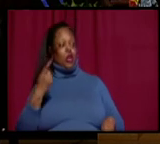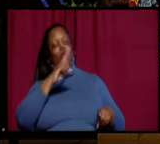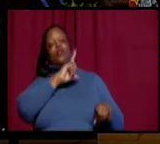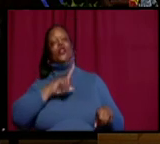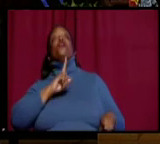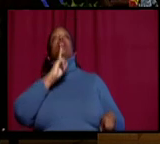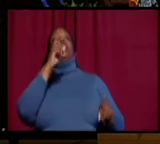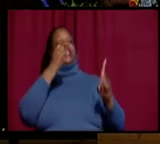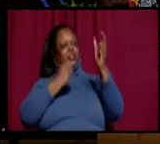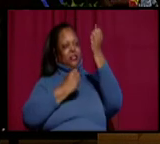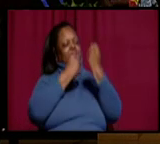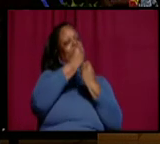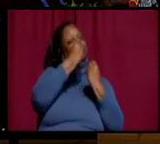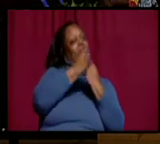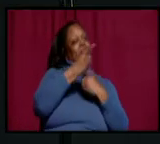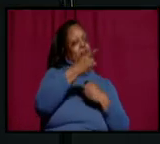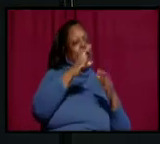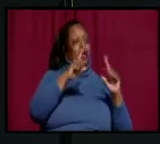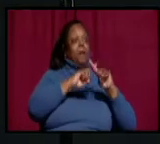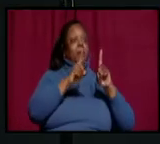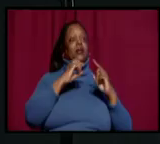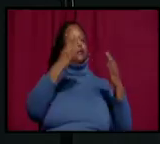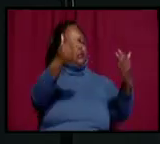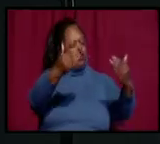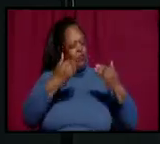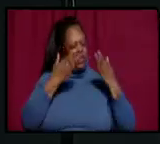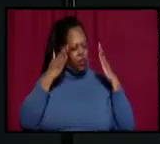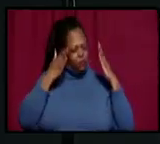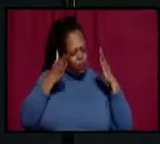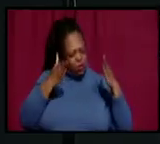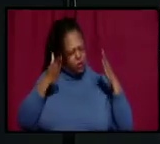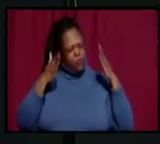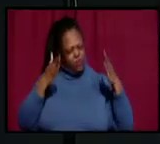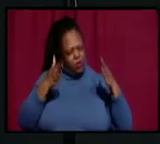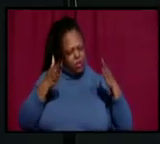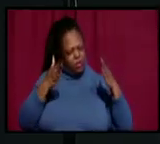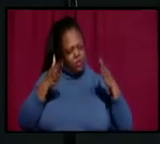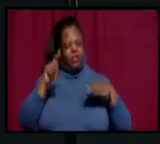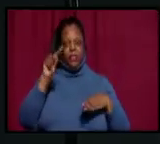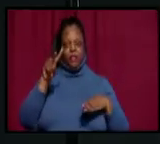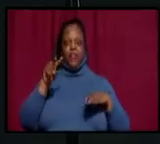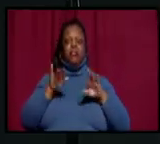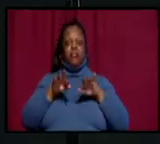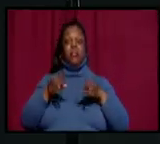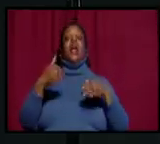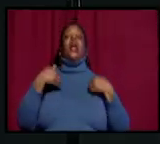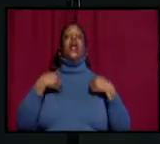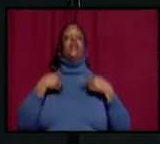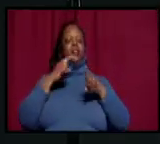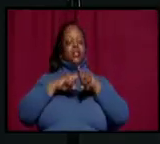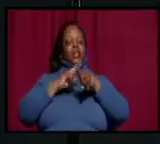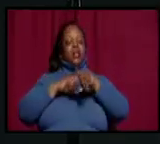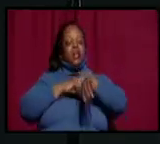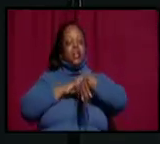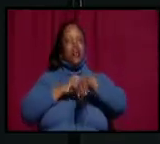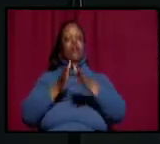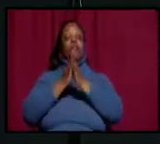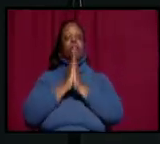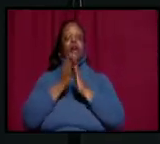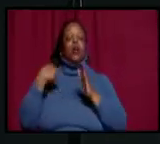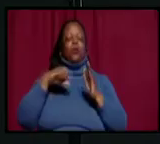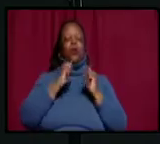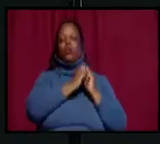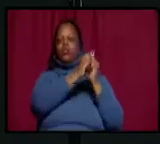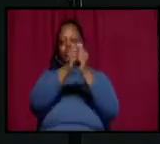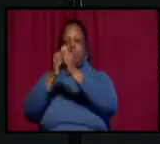is there. But draw close to the television or the computer and let's have a word of prayer. We're going to corporately